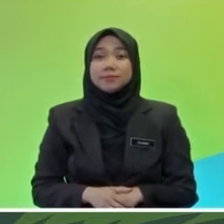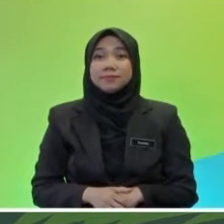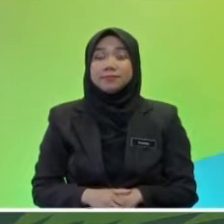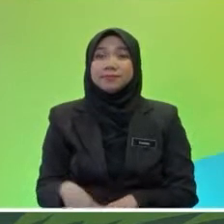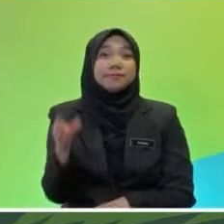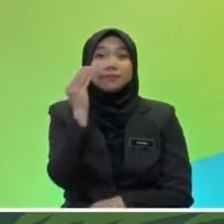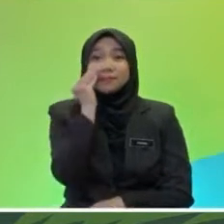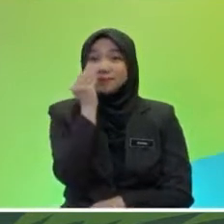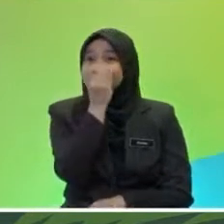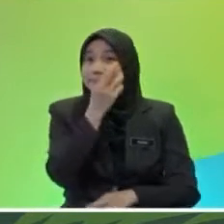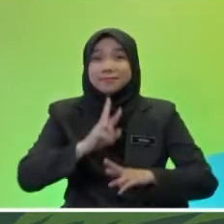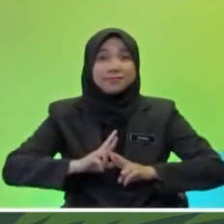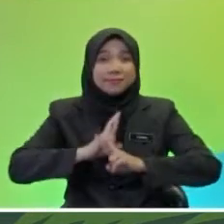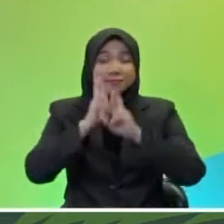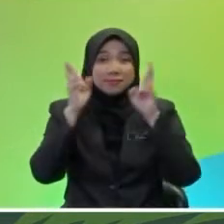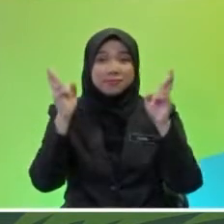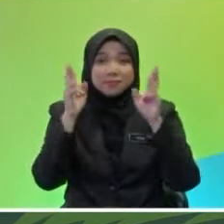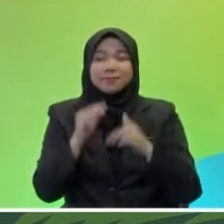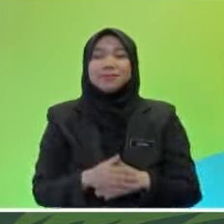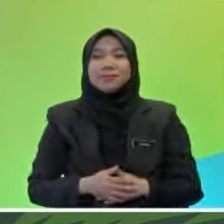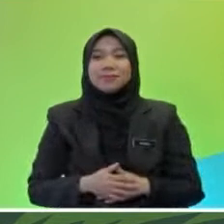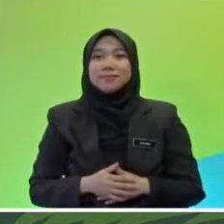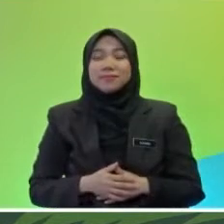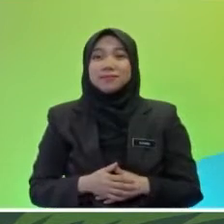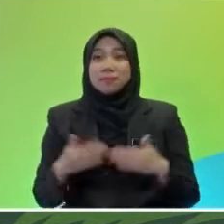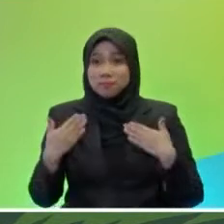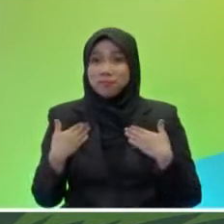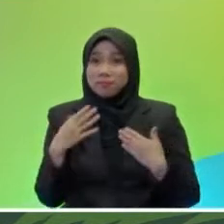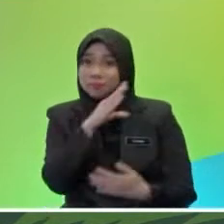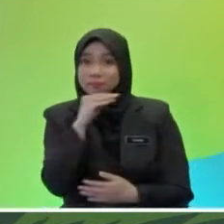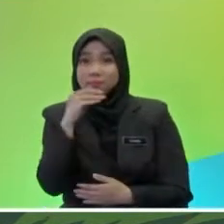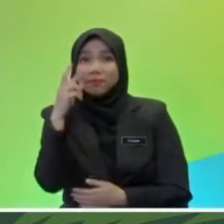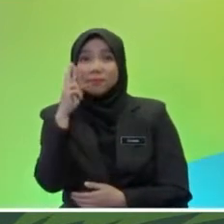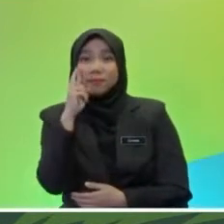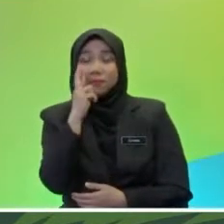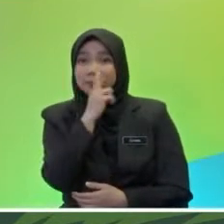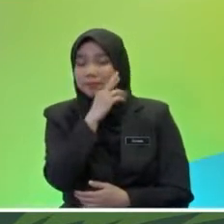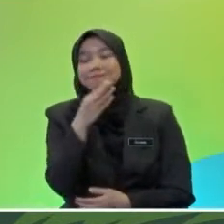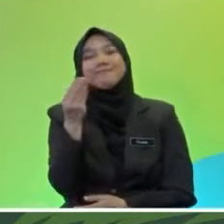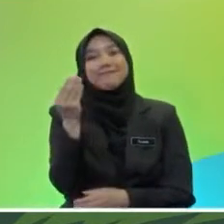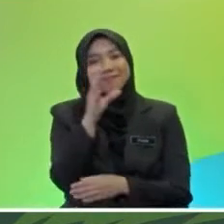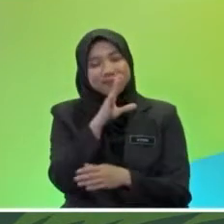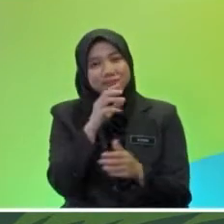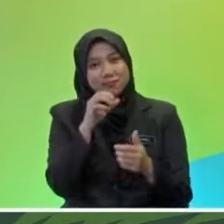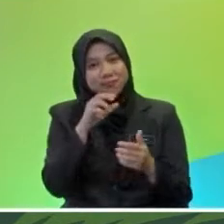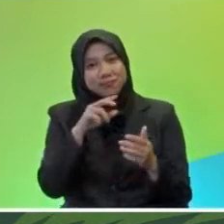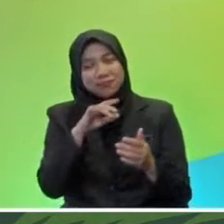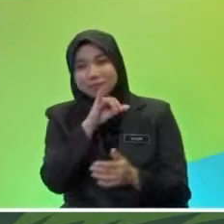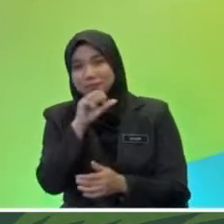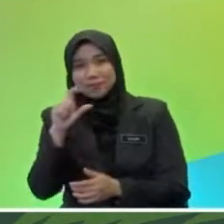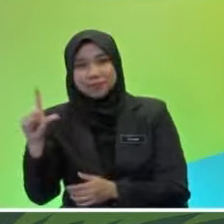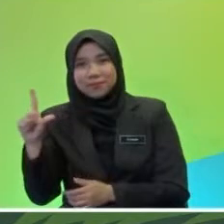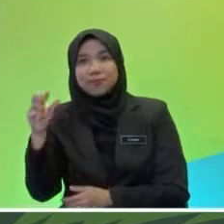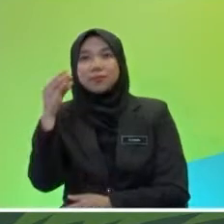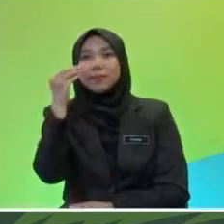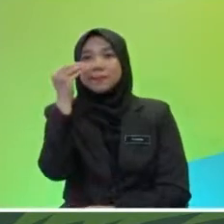hibiscus plant. Okay, we just do the conclusion here. The hibiscus plant and the rose plant are flowering plants. Mm-hmm. The leaves of the rose